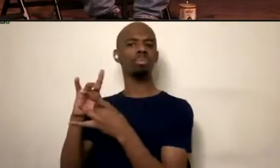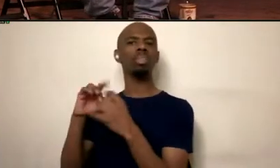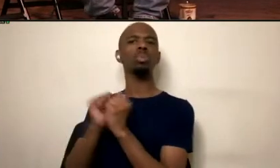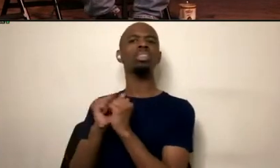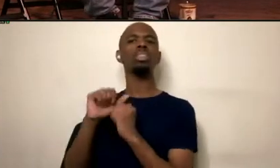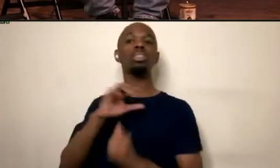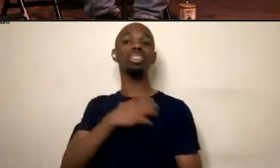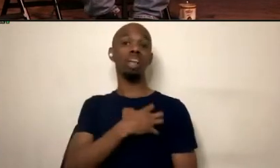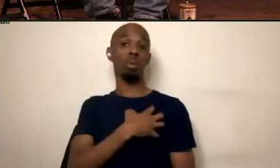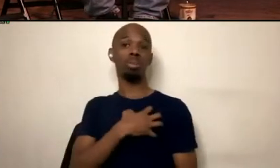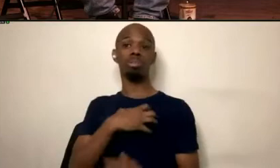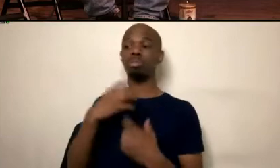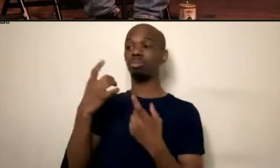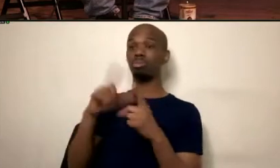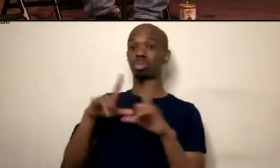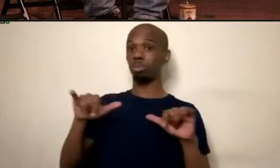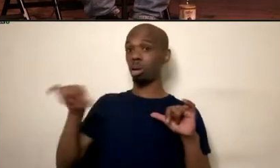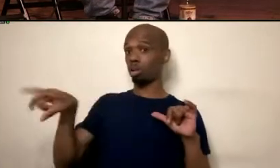there